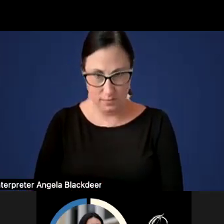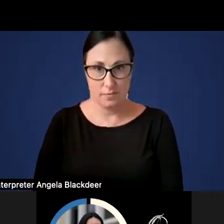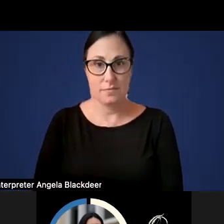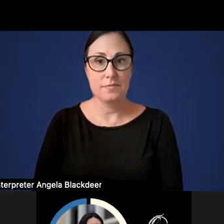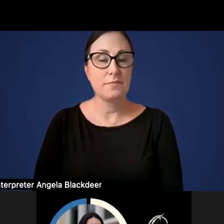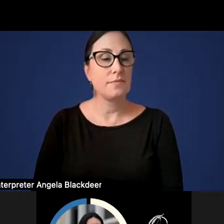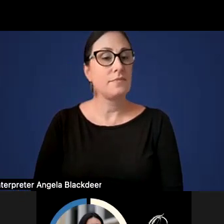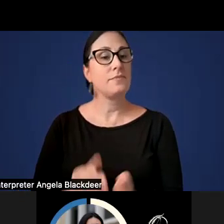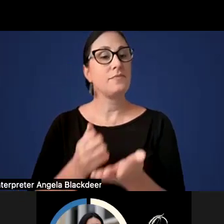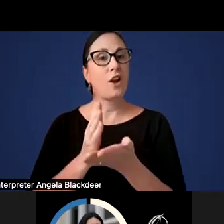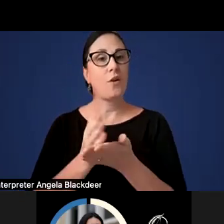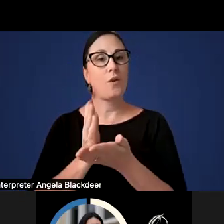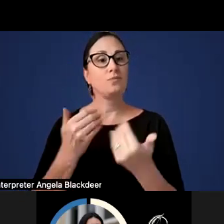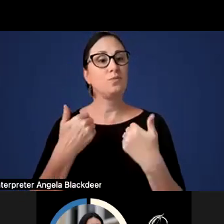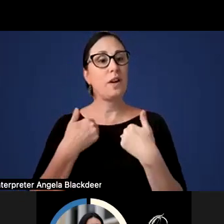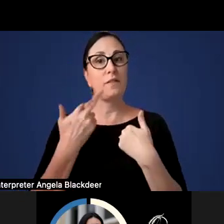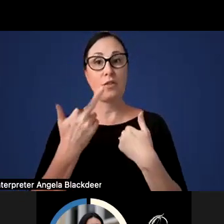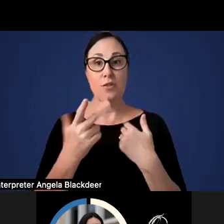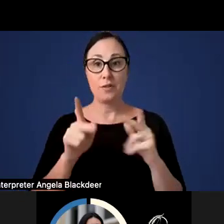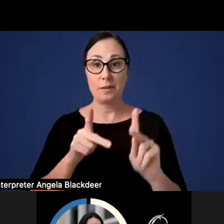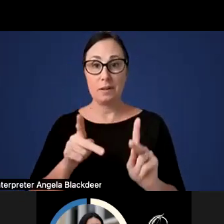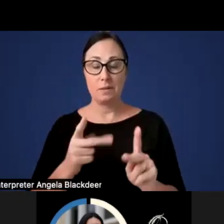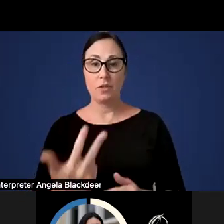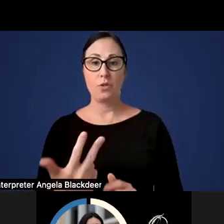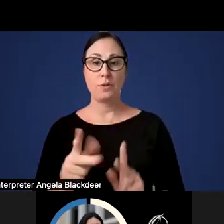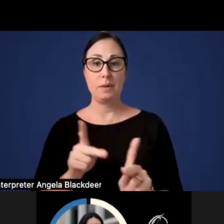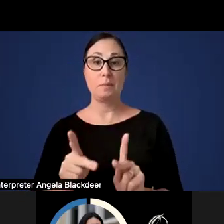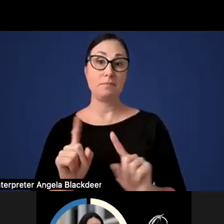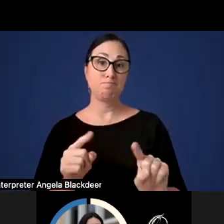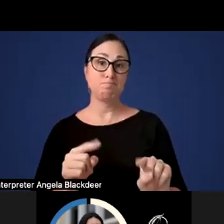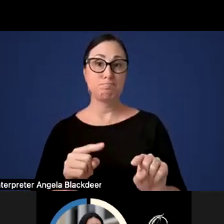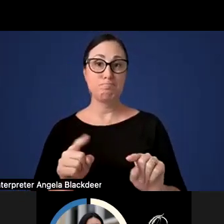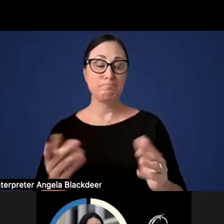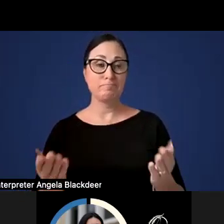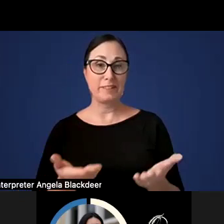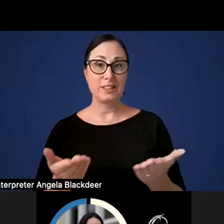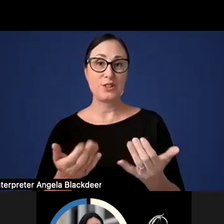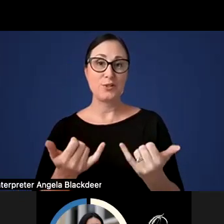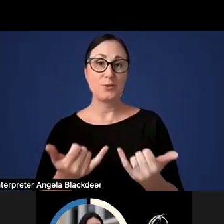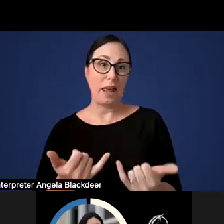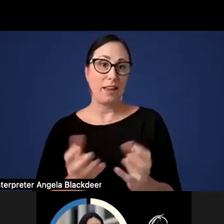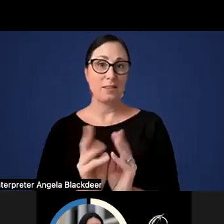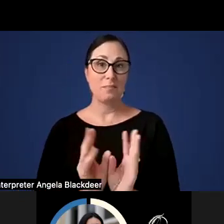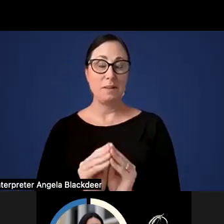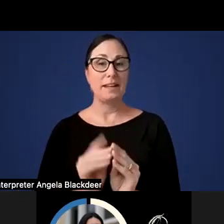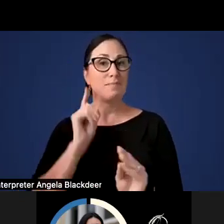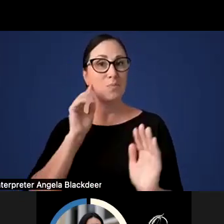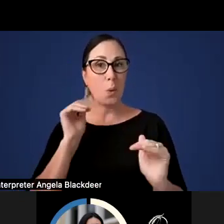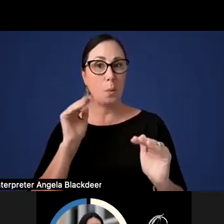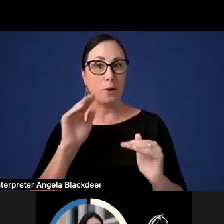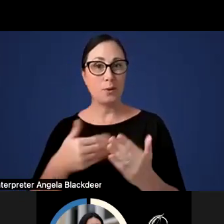All right, it looks like we have 3 attendees with us, and I'm hoping that you can all hear us, attendees. My Zoom is